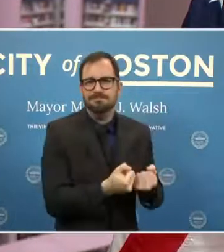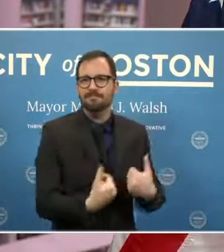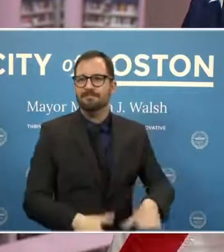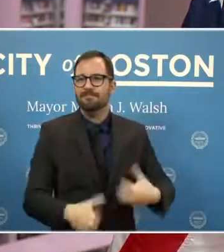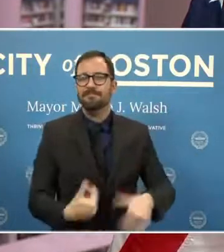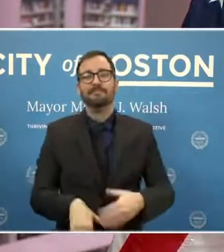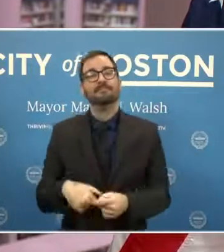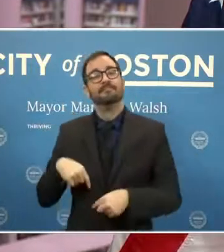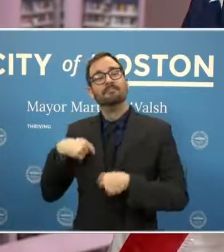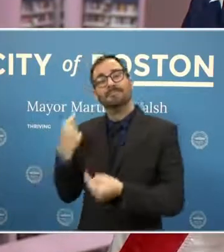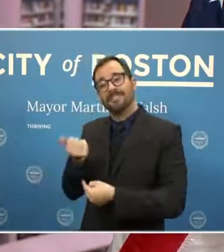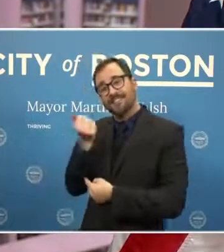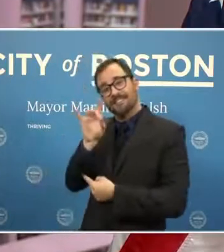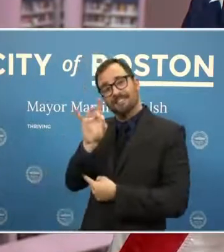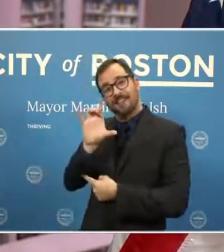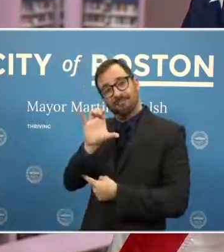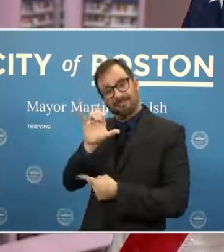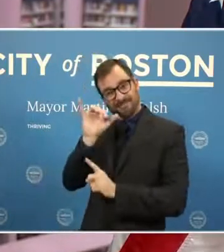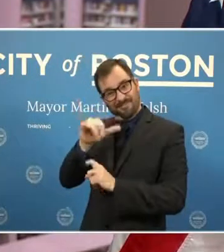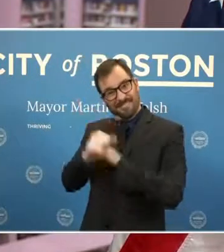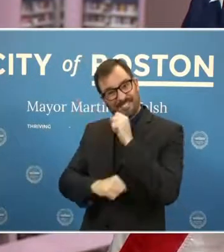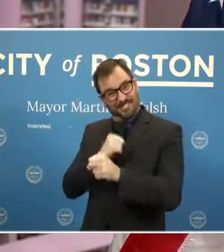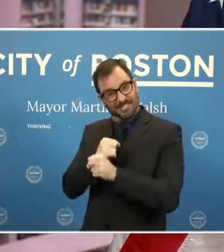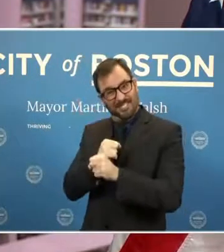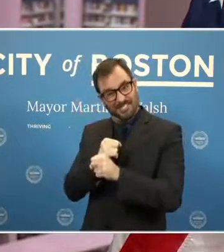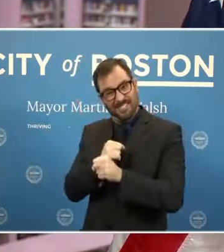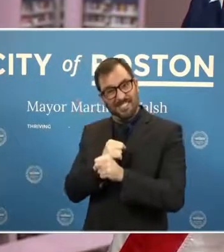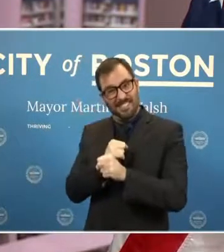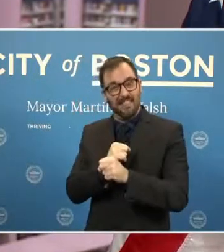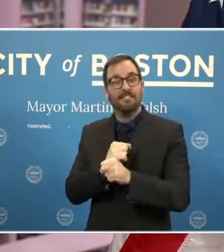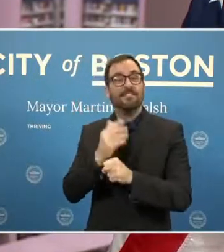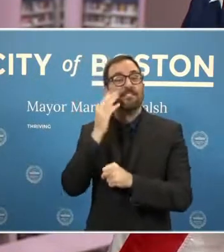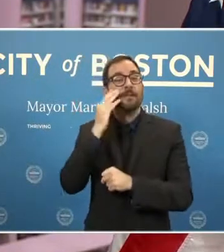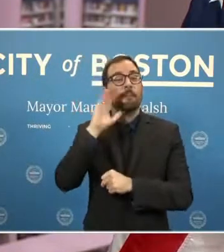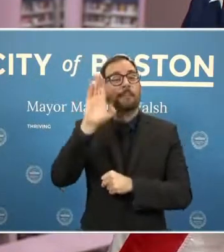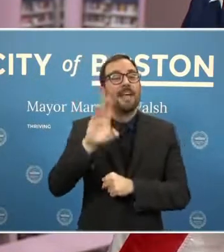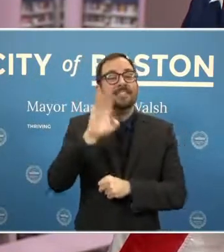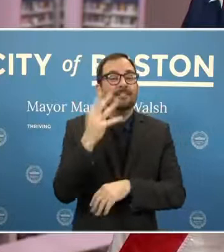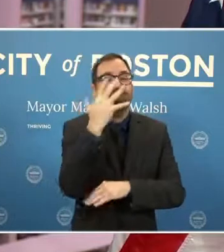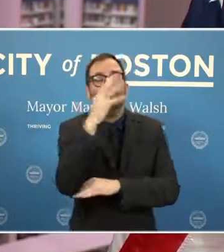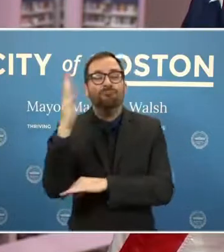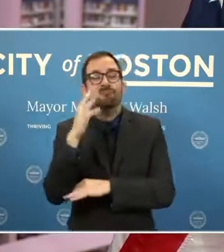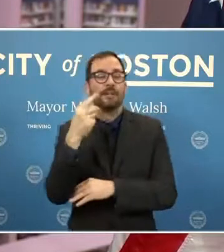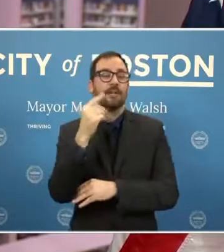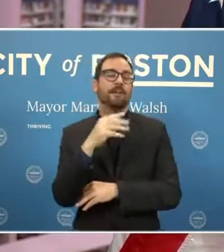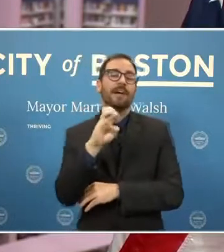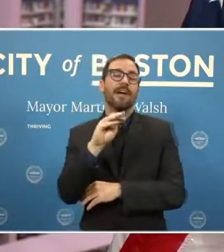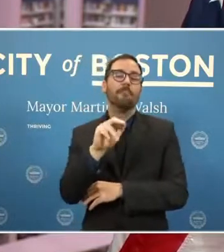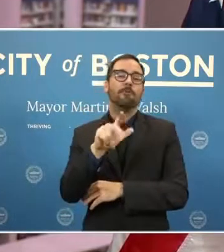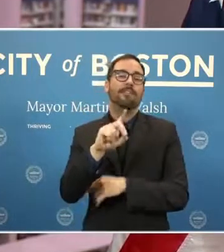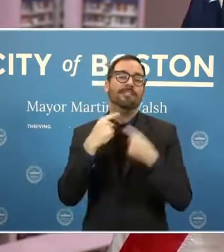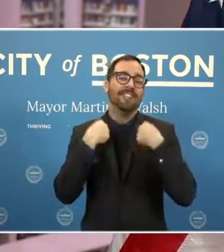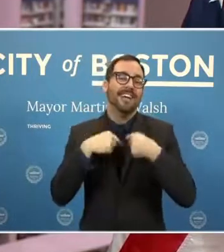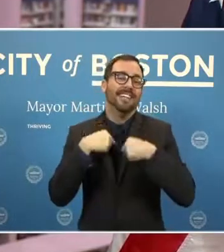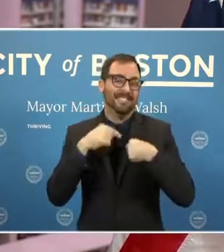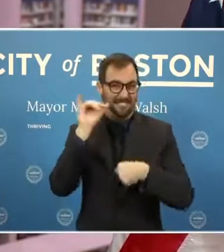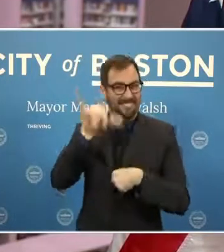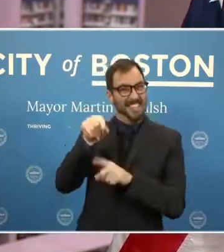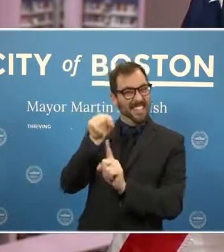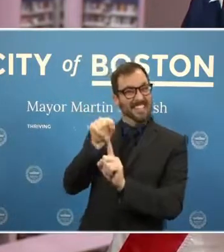Boston, a fully renovated Curly Community Center in South Boston, a revitalized public housing in